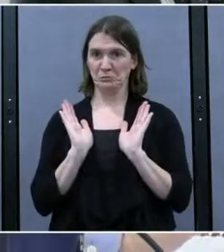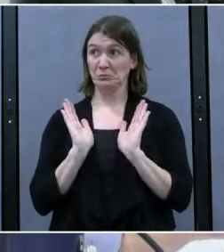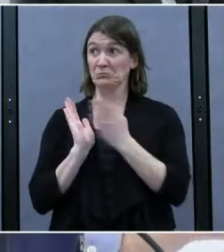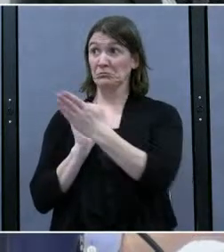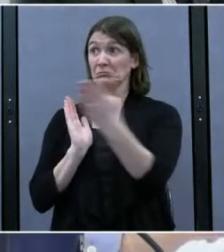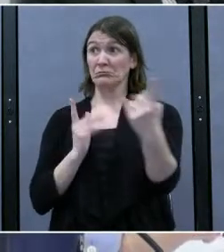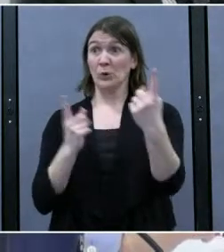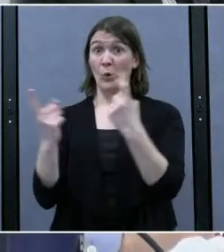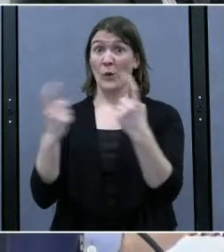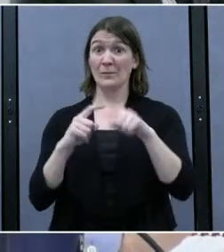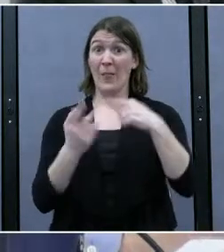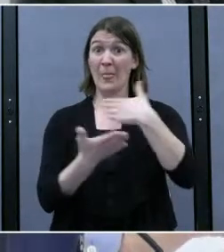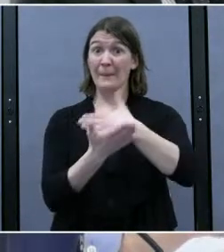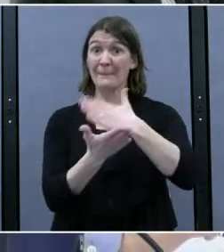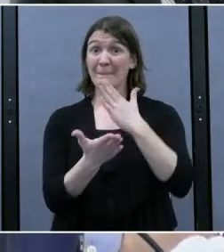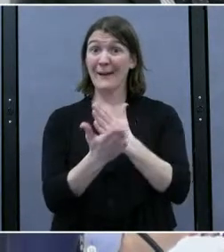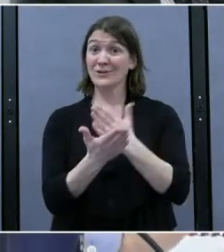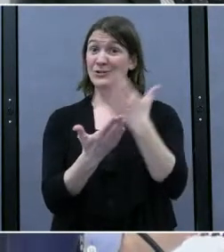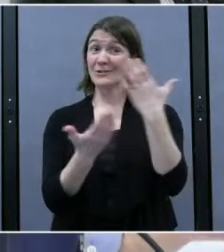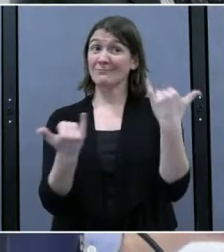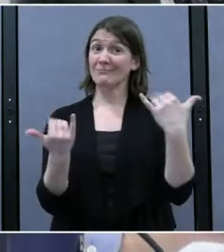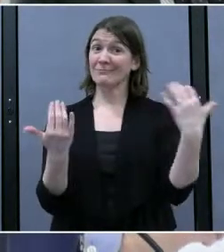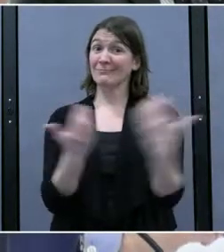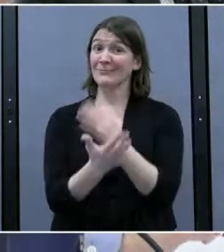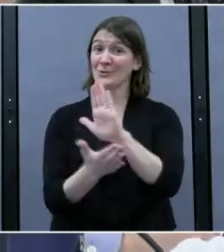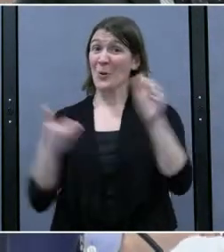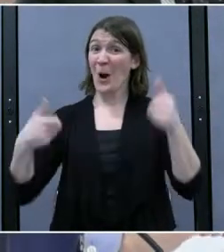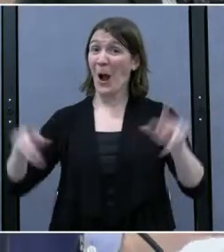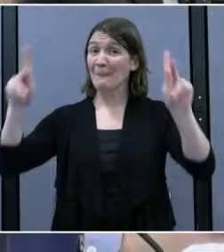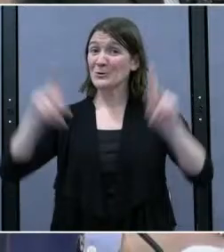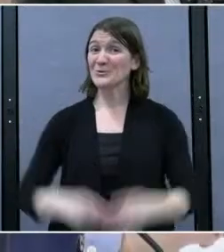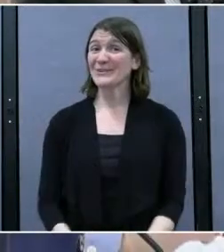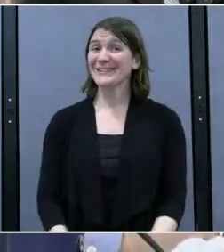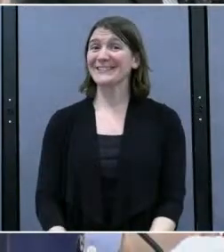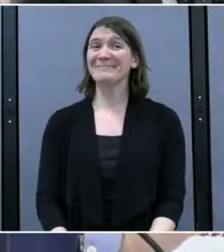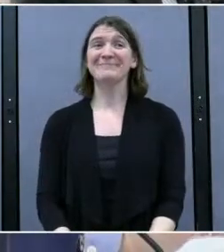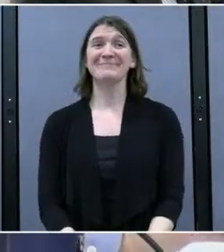folks have questions about the budget, this would be a great time for them.